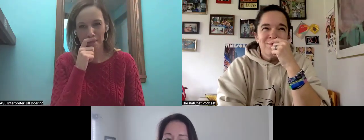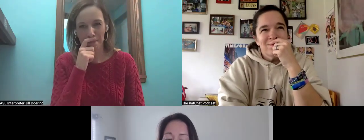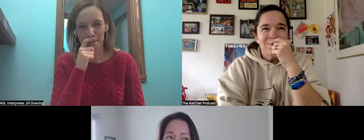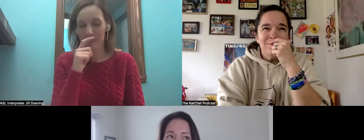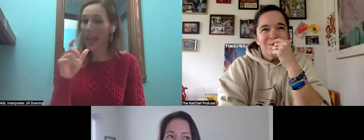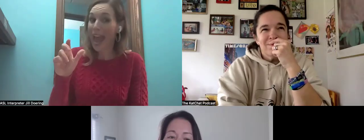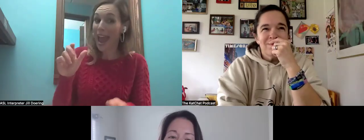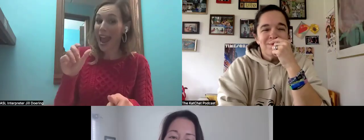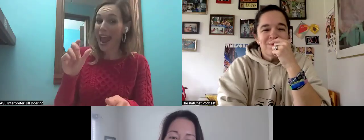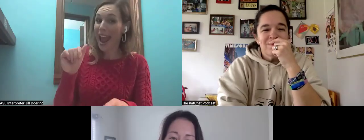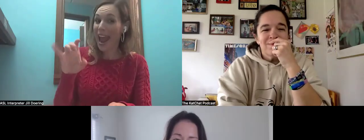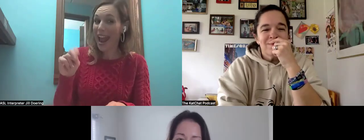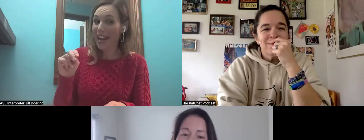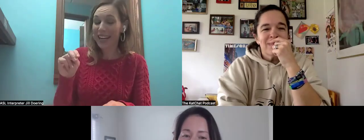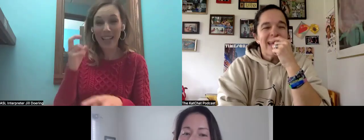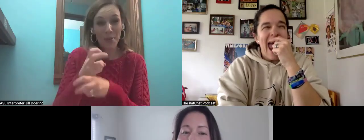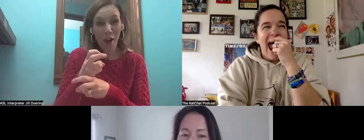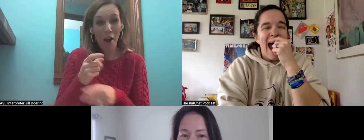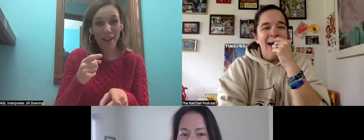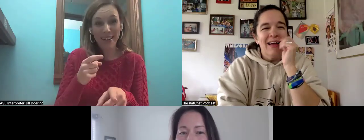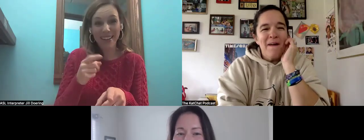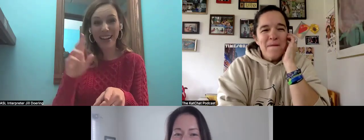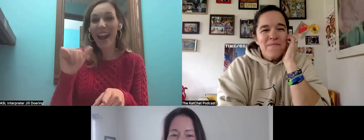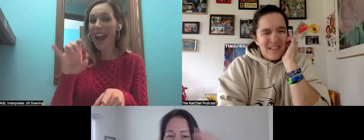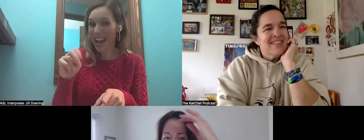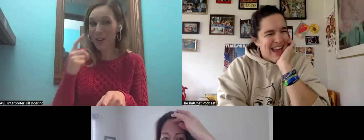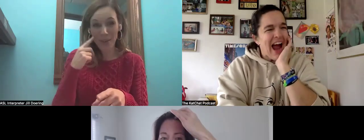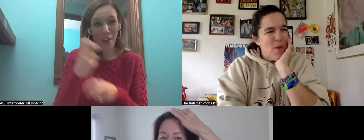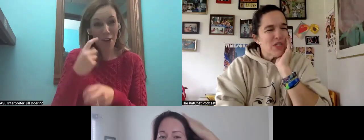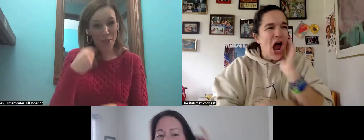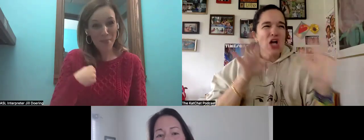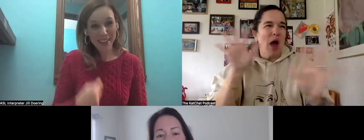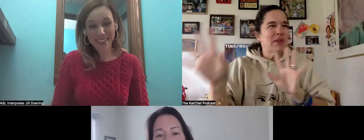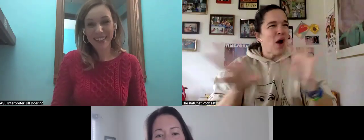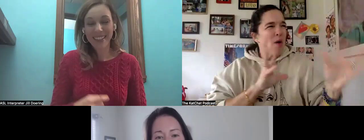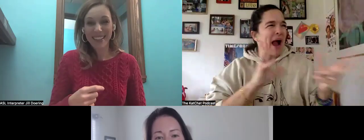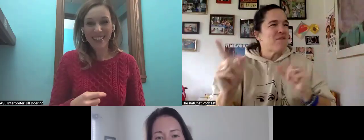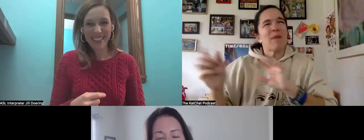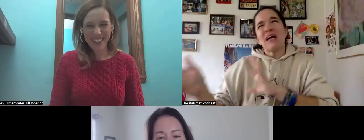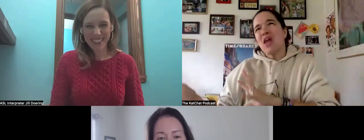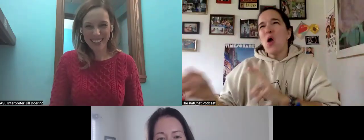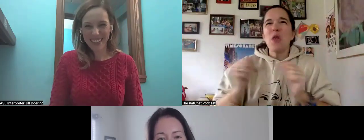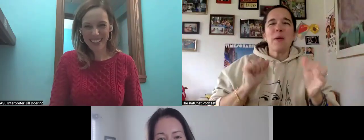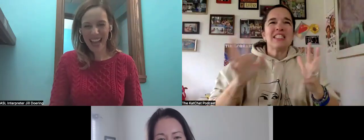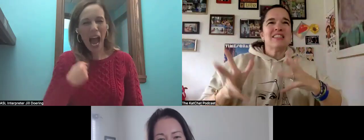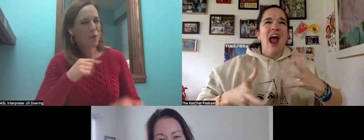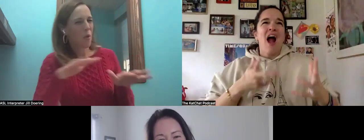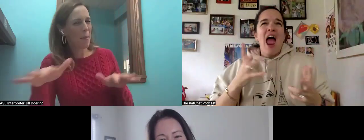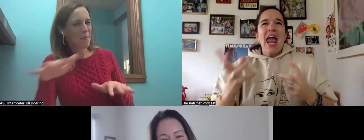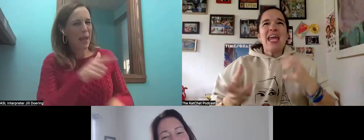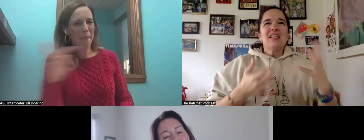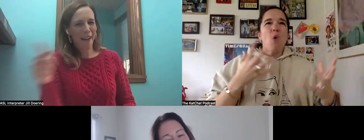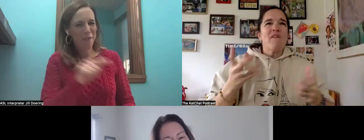Aiden Aiden was hard. Aiden was hard for me. Yeah, he's hard He was because he's tired. I not. was like going back and forth. I'm like, no, because he's